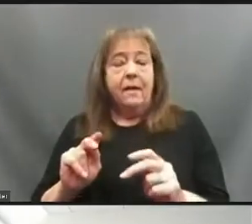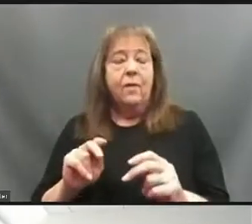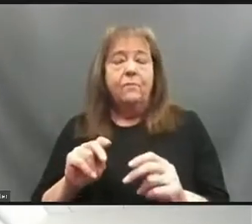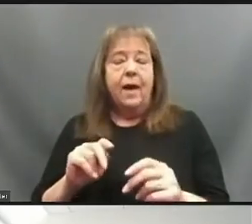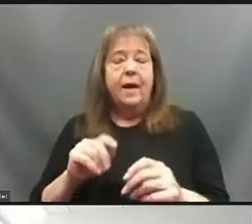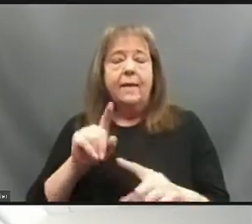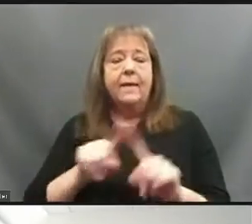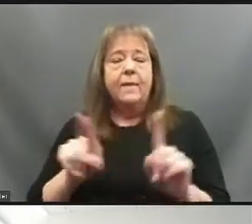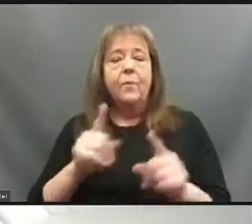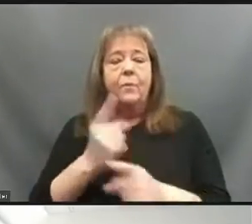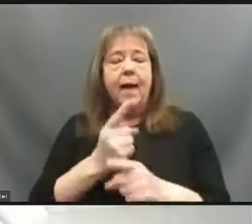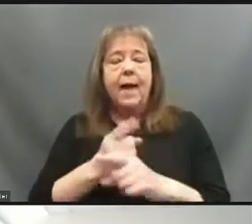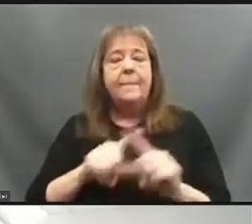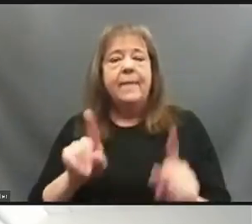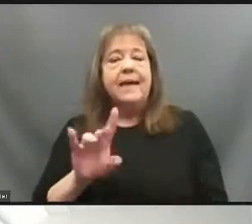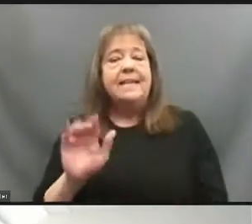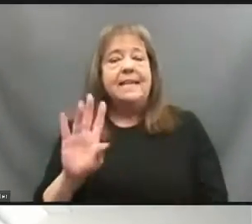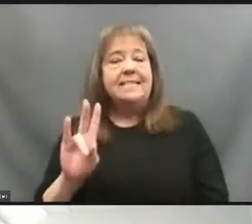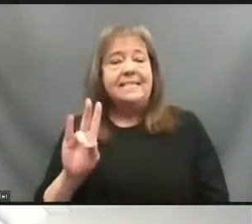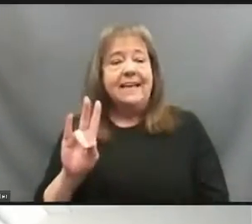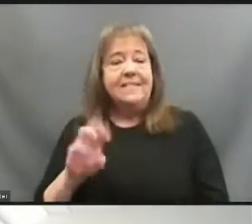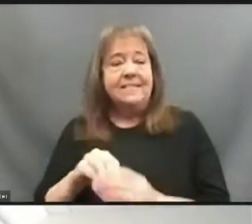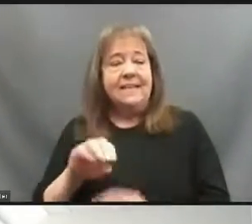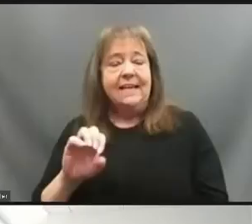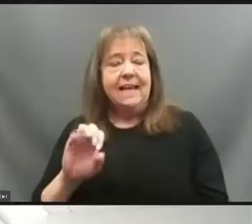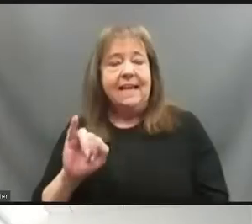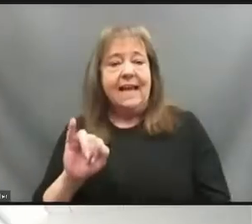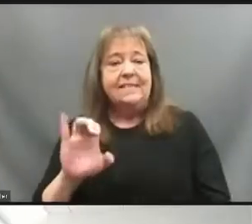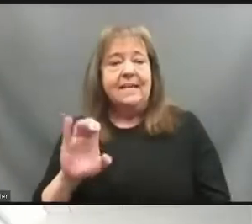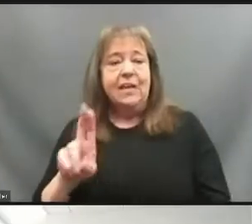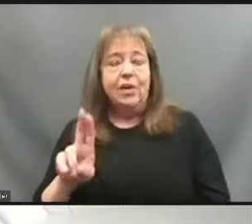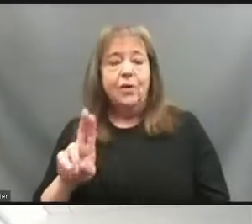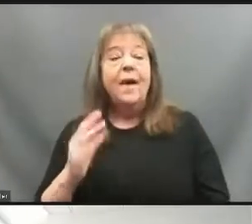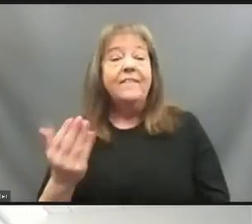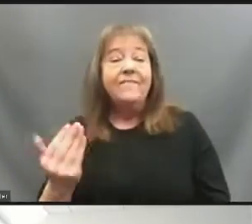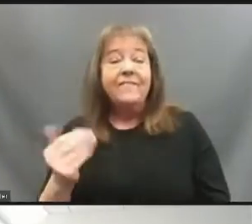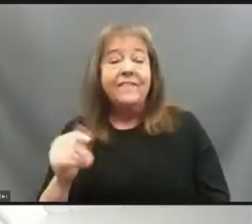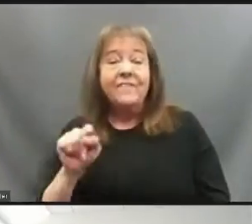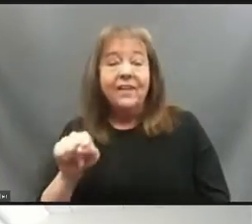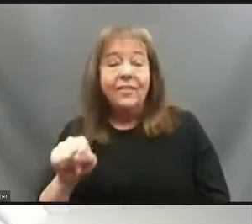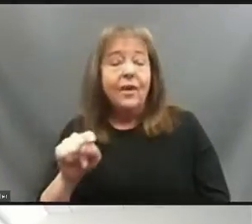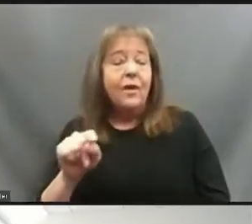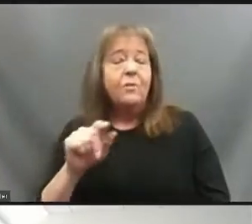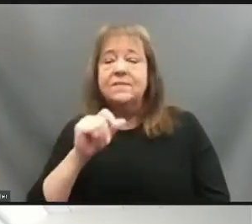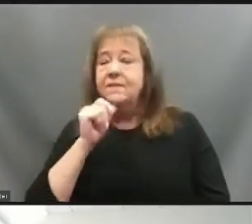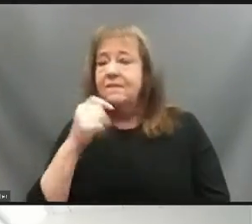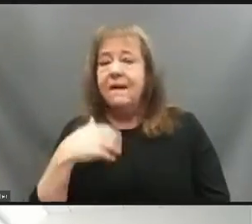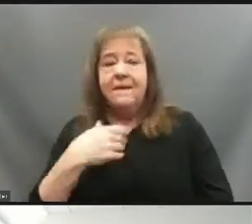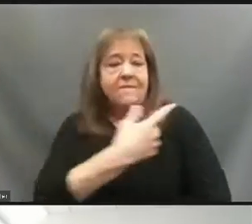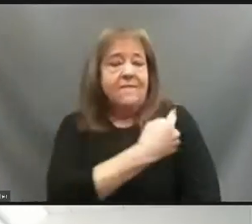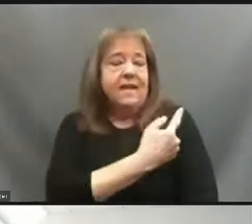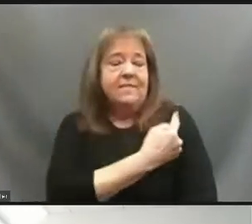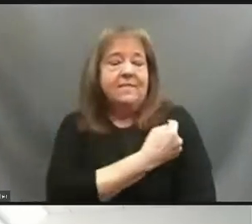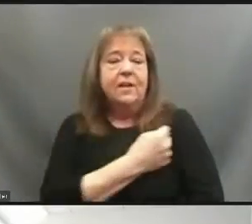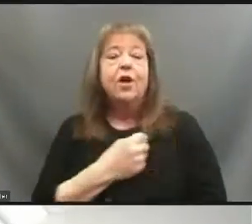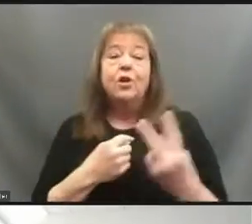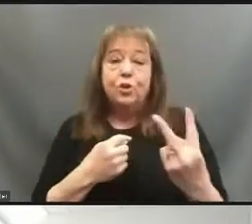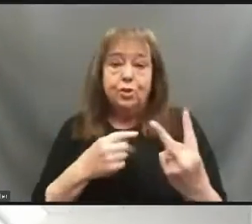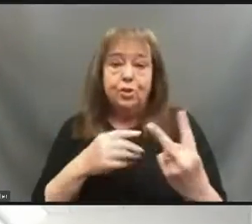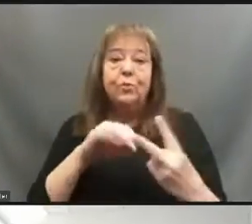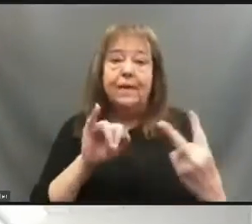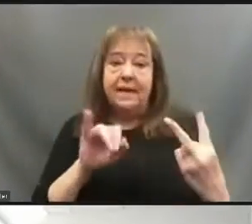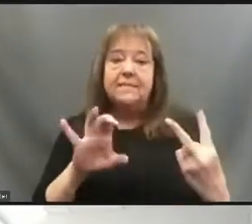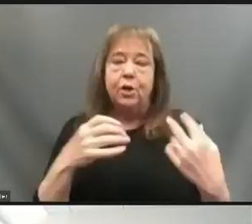those in the ICU, 15 of the 17 are unvaccinated. Only 2 of those in the ICU are vaccinated. We